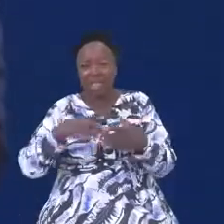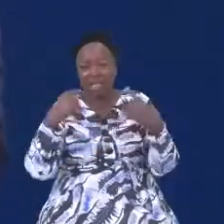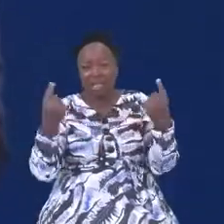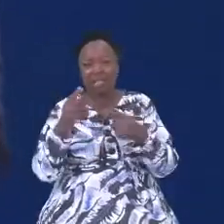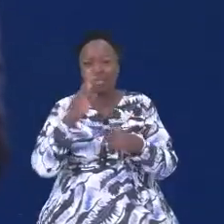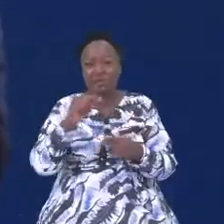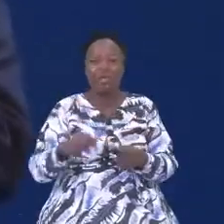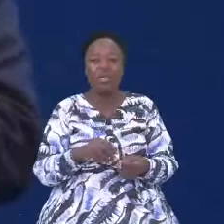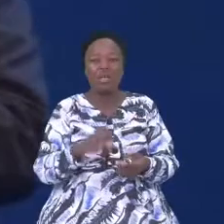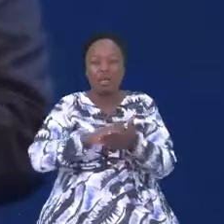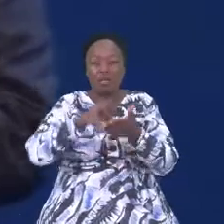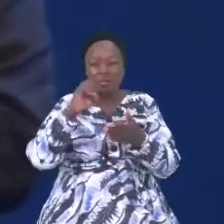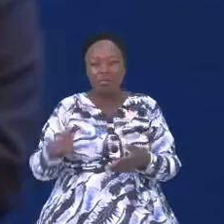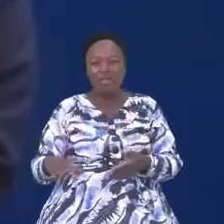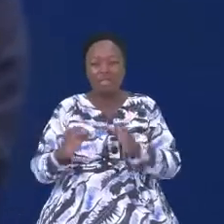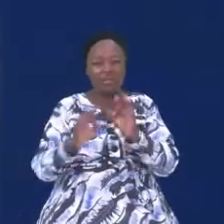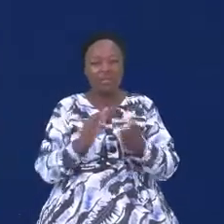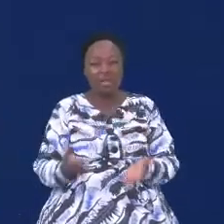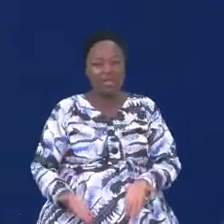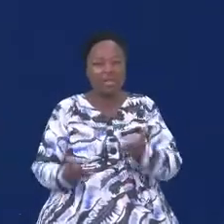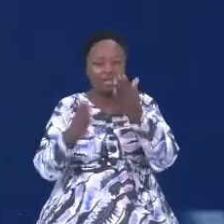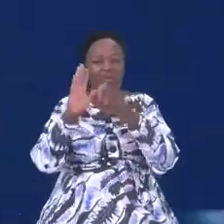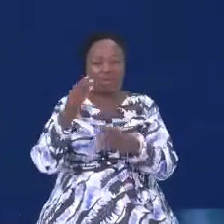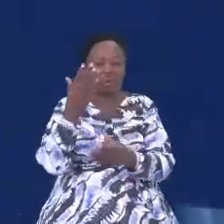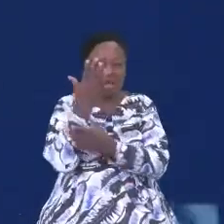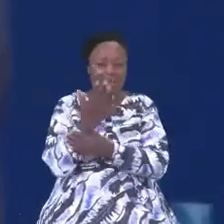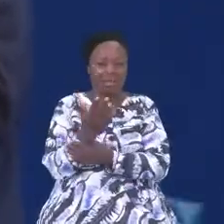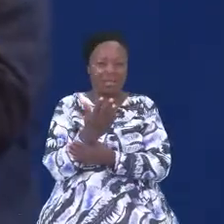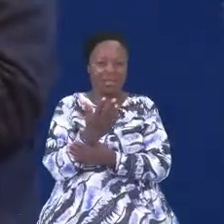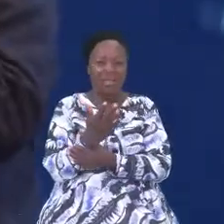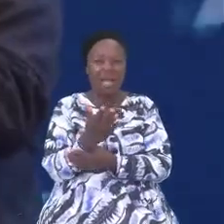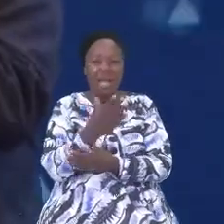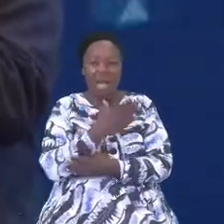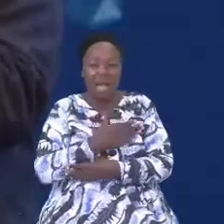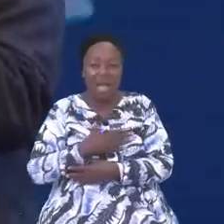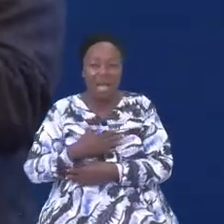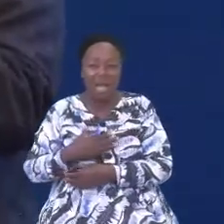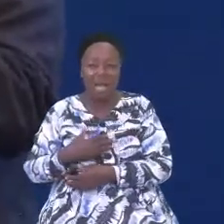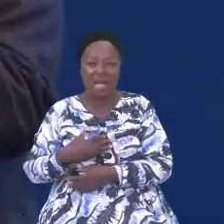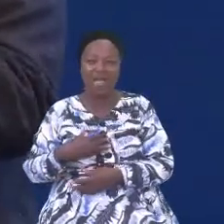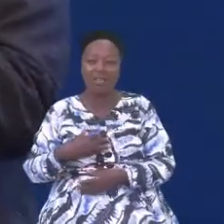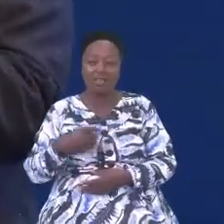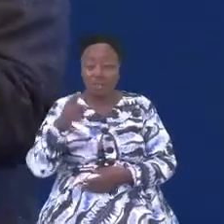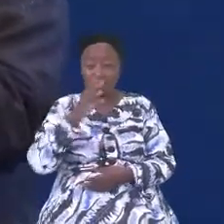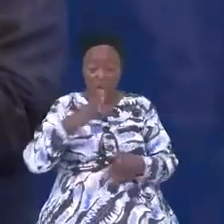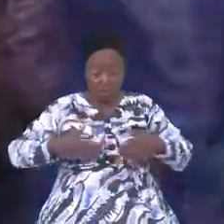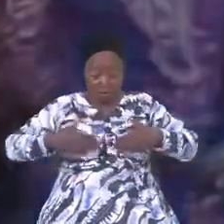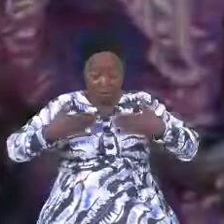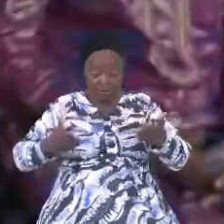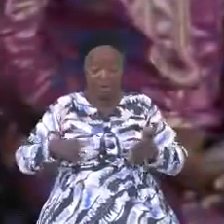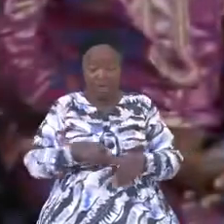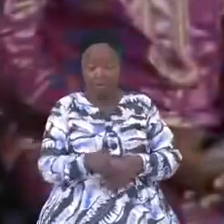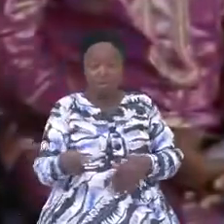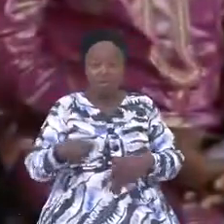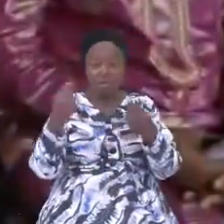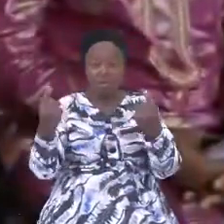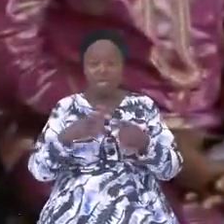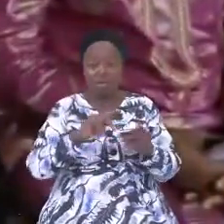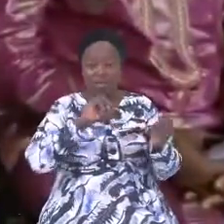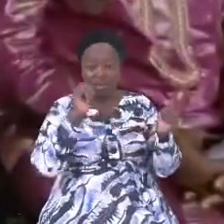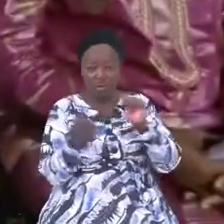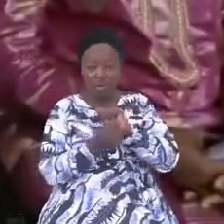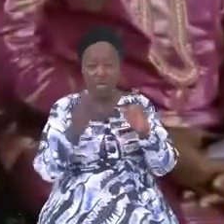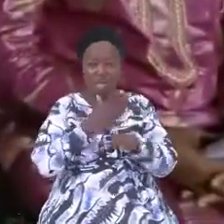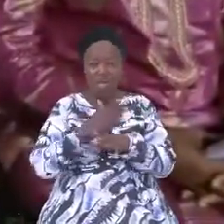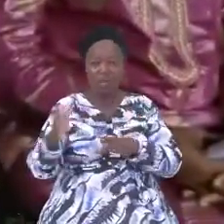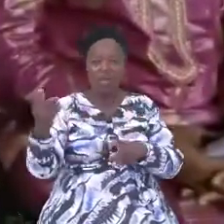up that hand. If you're raising up your hand, and you're going and you're confessing those things, and you are turning away from